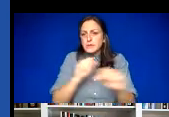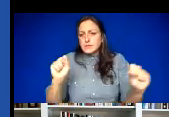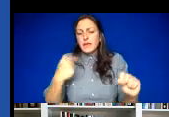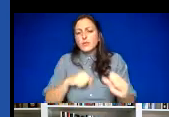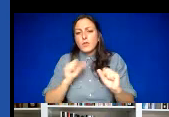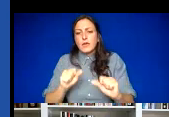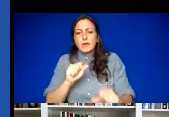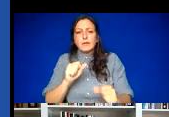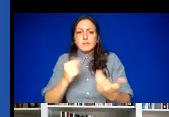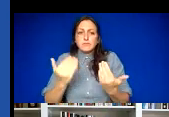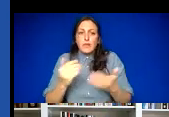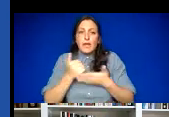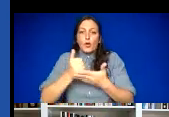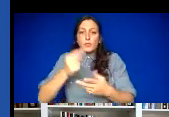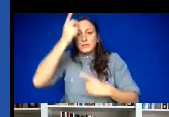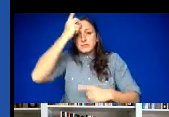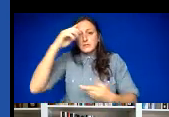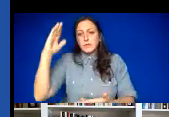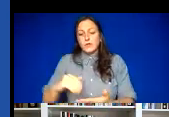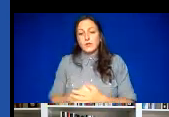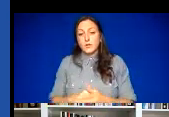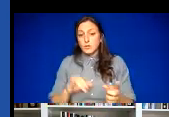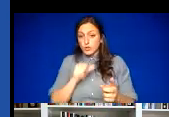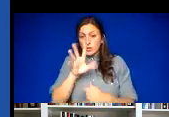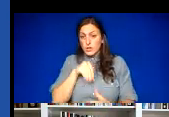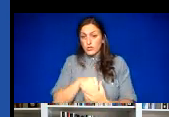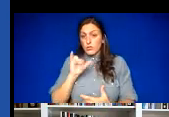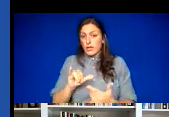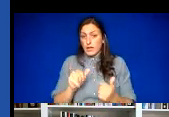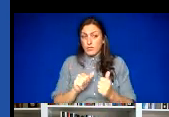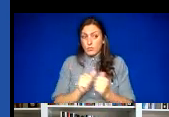low. So that wasn't a factor at all in this decision?